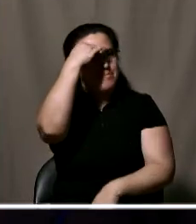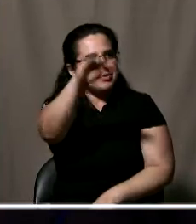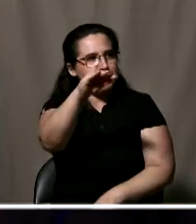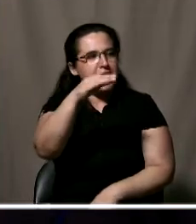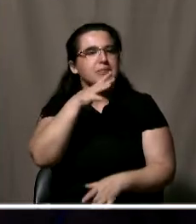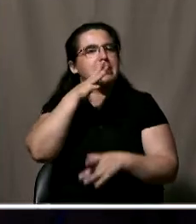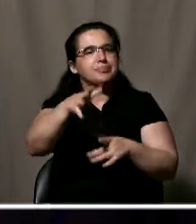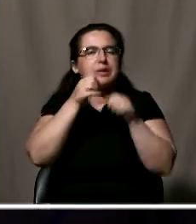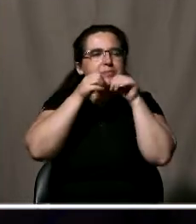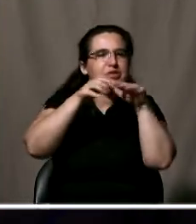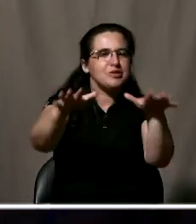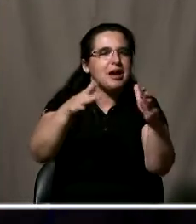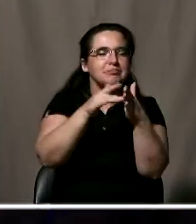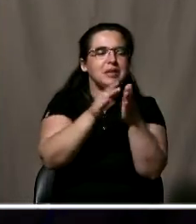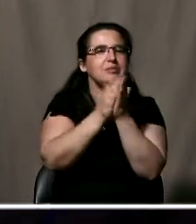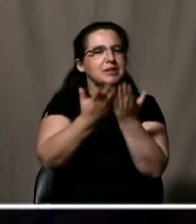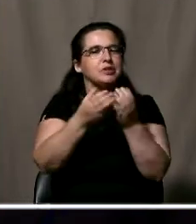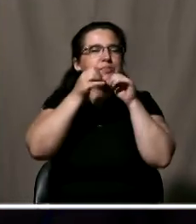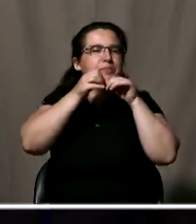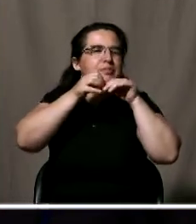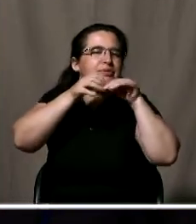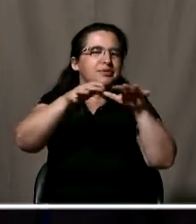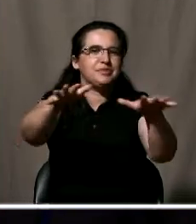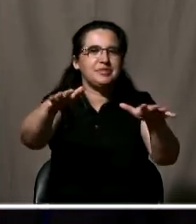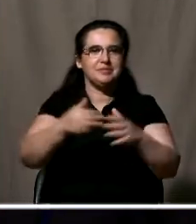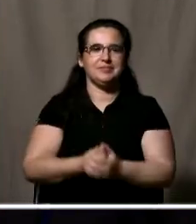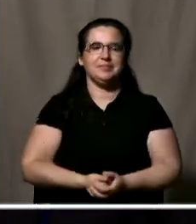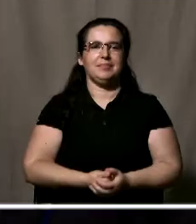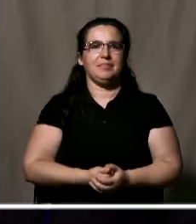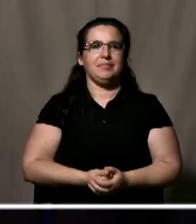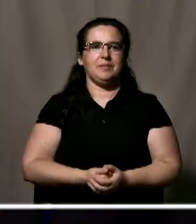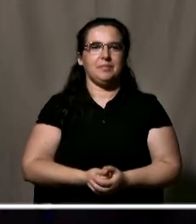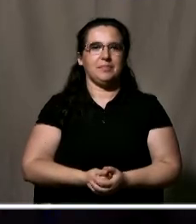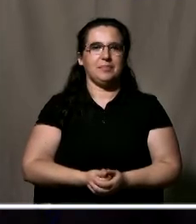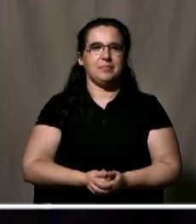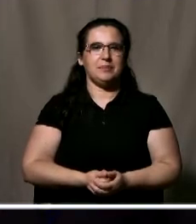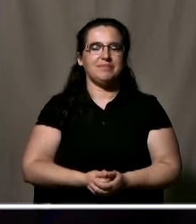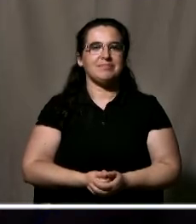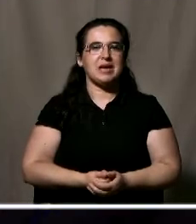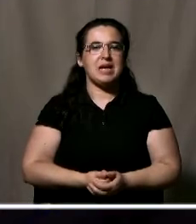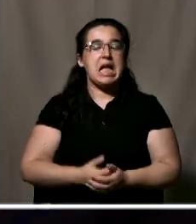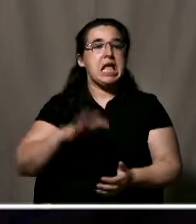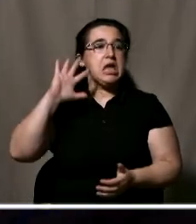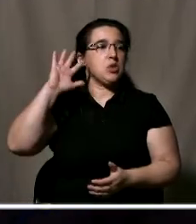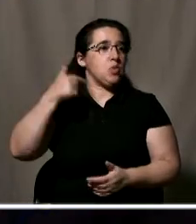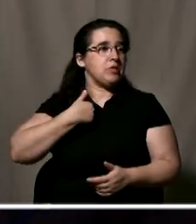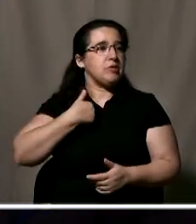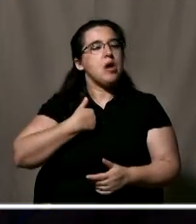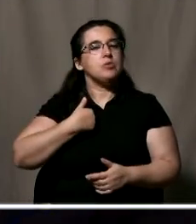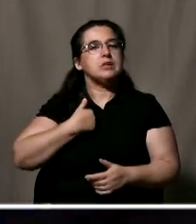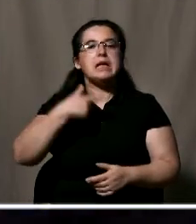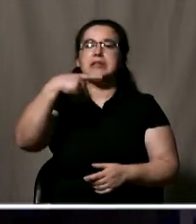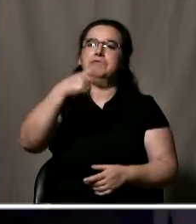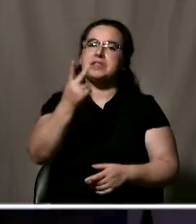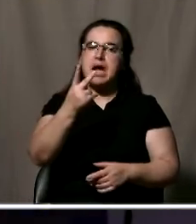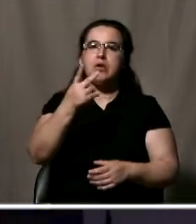mestrado no seminário. Later, when I was in television ministry, I hired him as one of my associates. E quando eu estava no ministério na televisão,